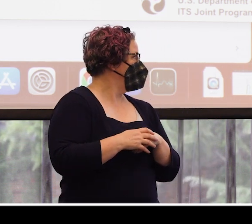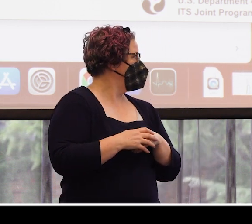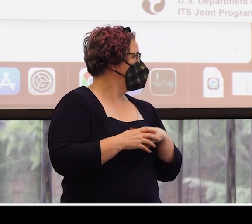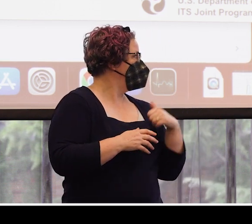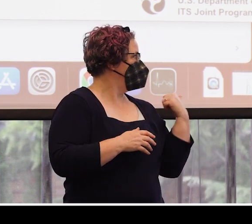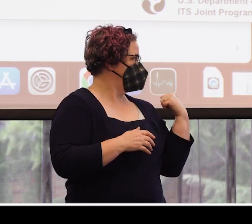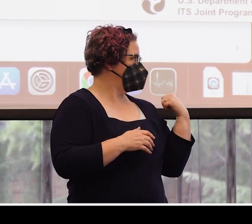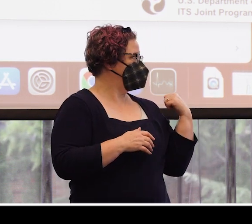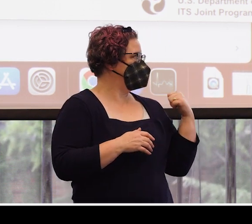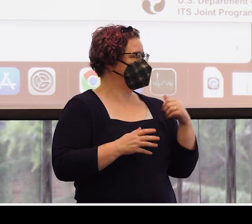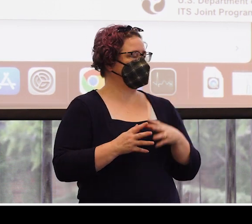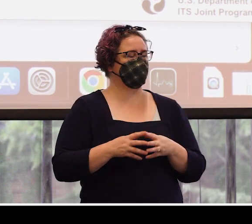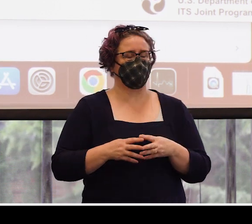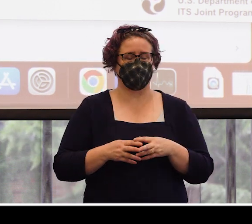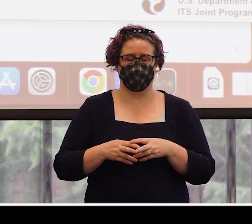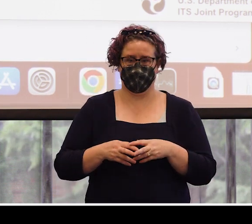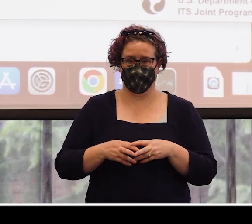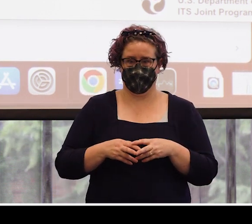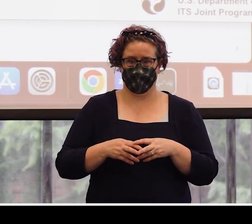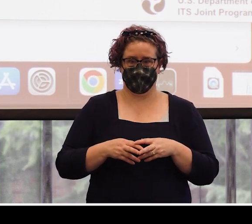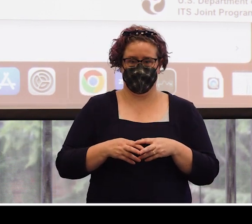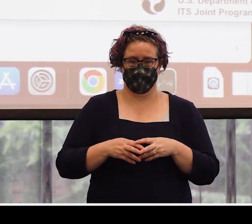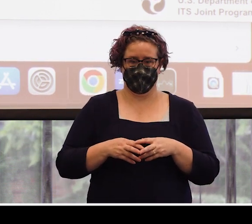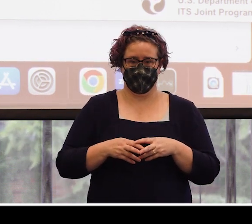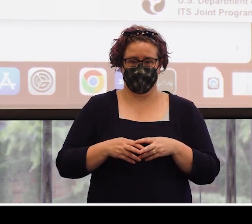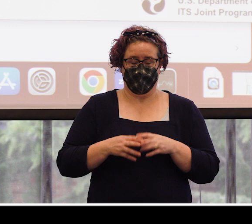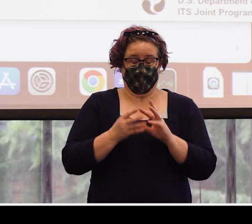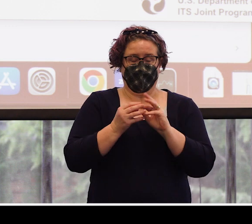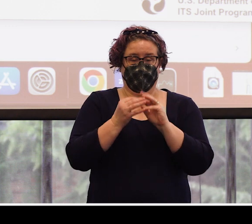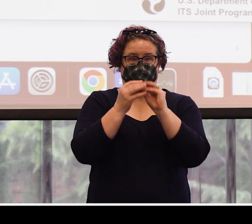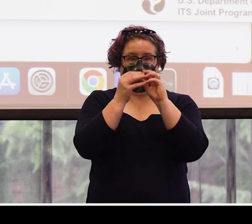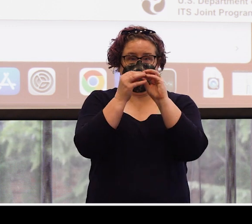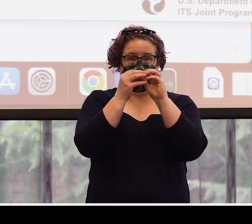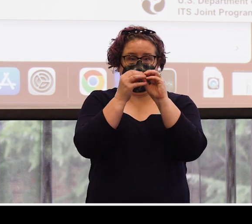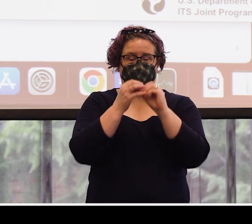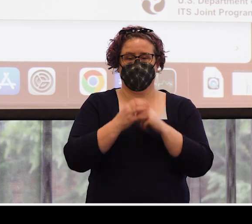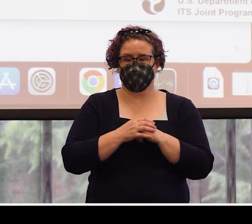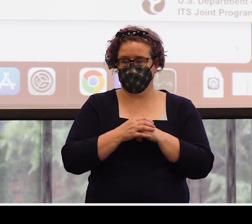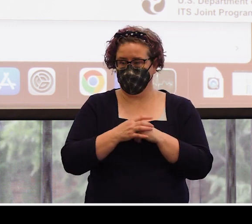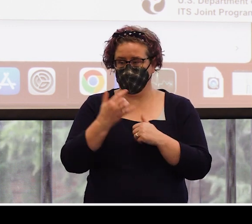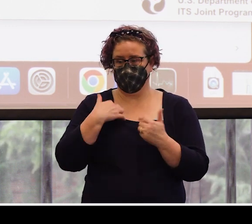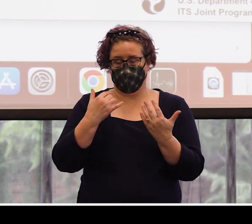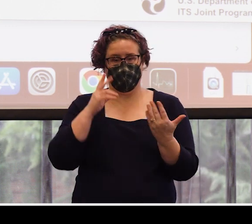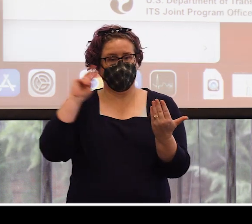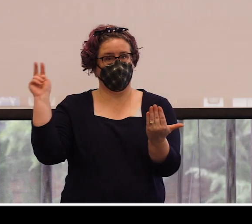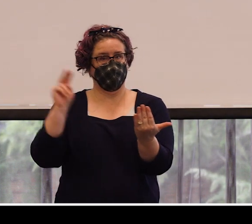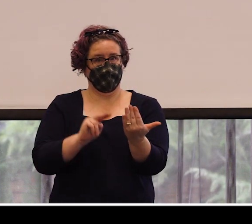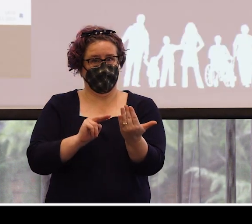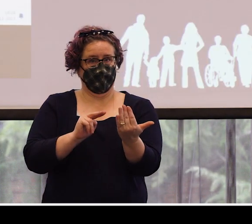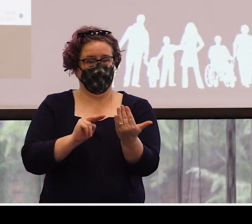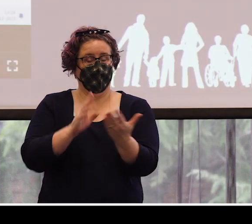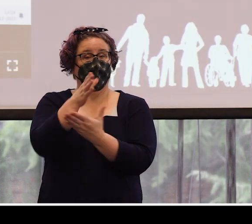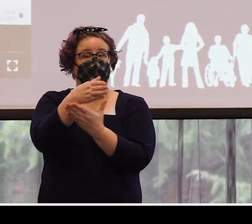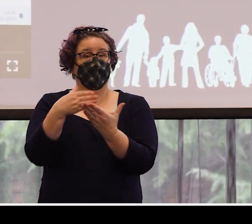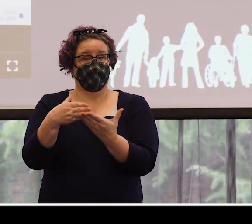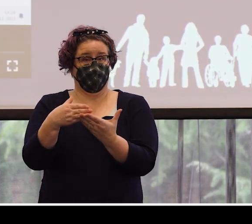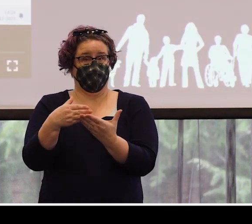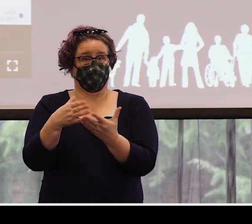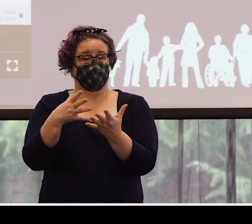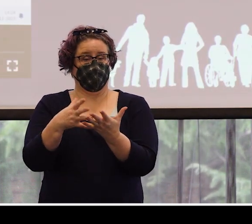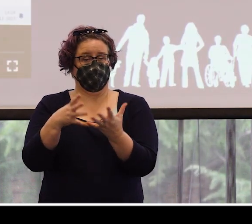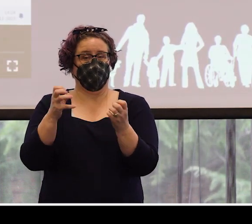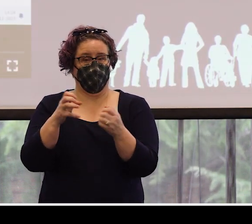ZB connected WF. AccessMap dash Google Chrome. The AccessMap dash memory. I'm trying to traverse or look at the path that I